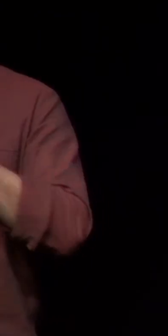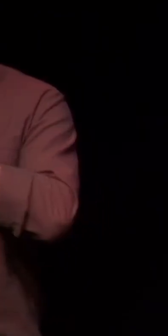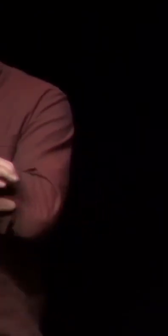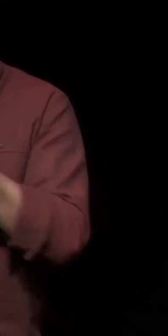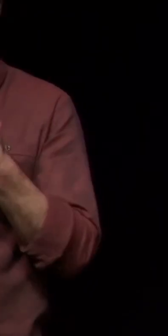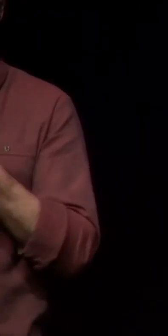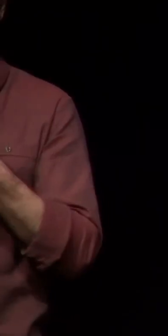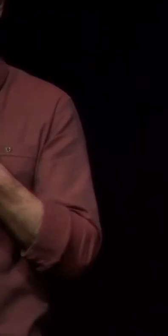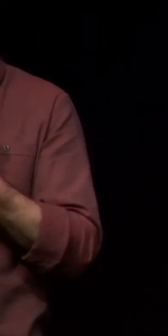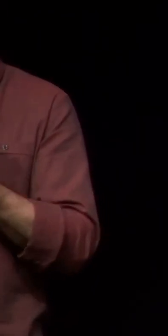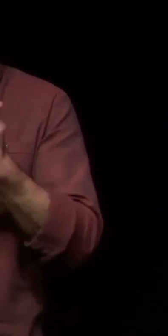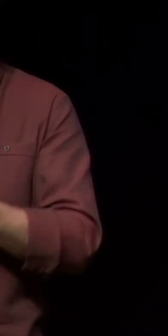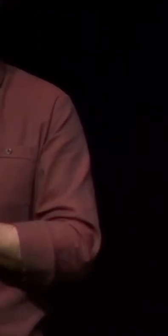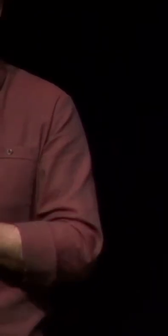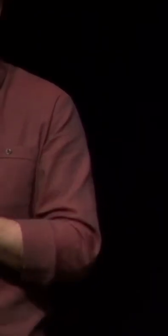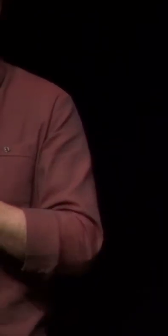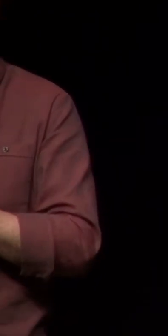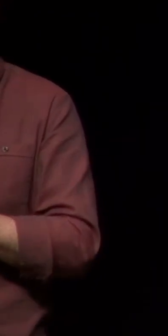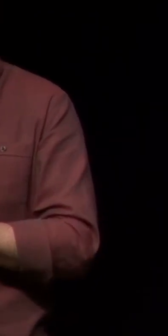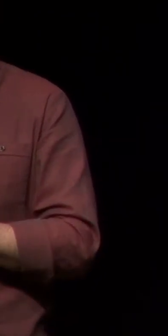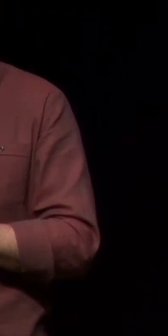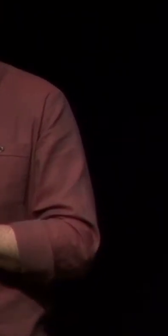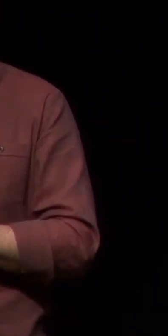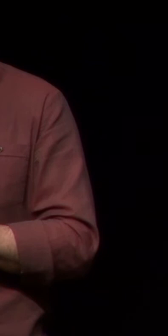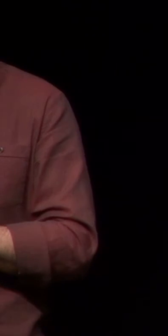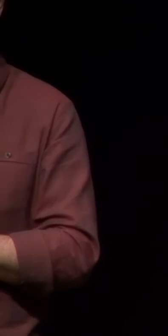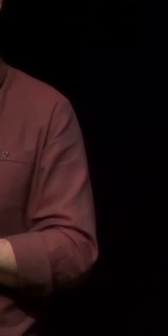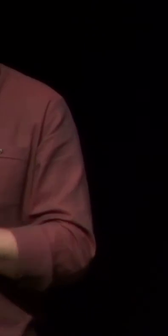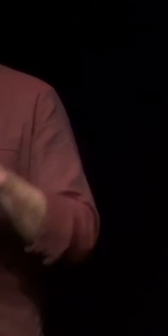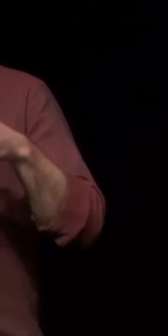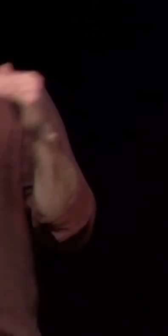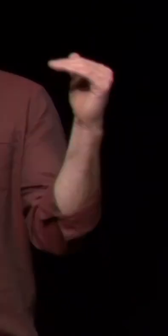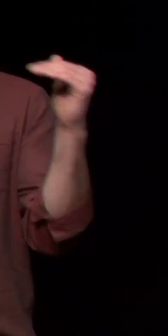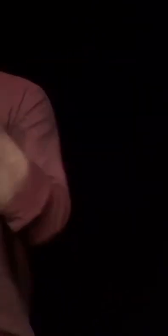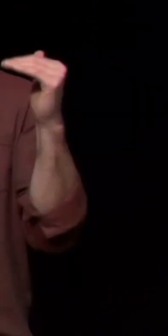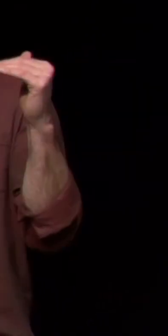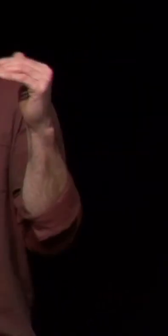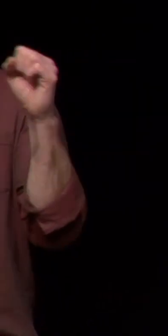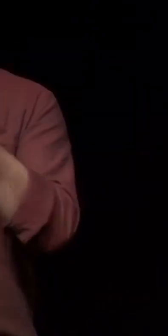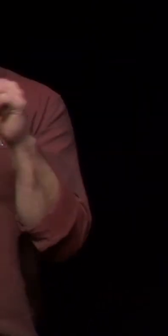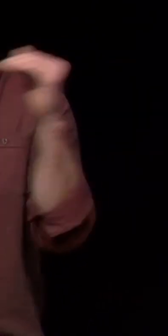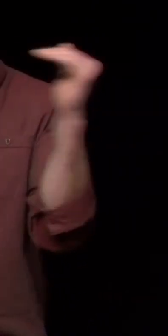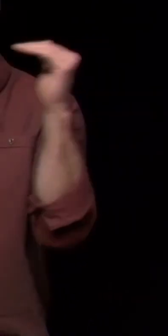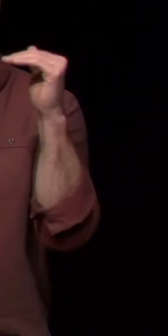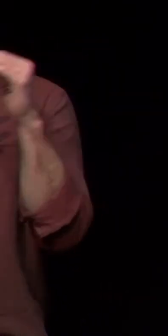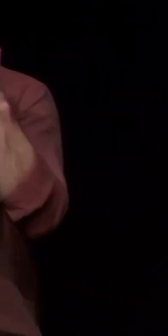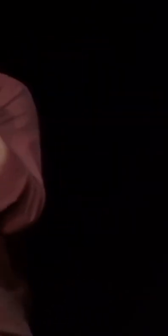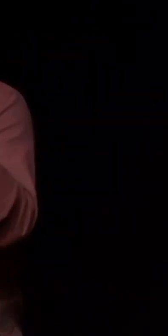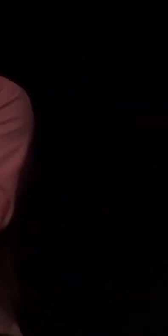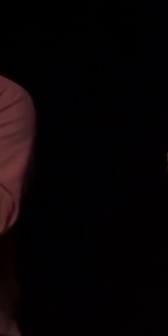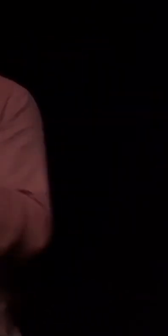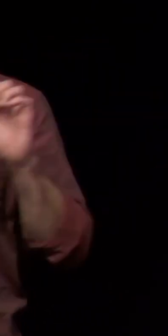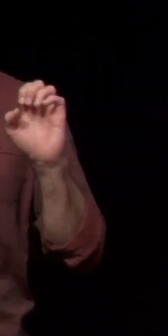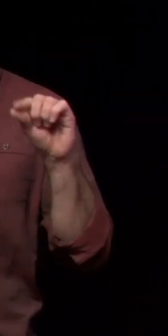Section 15.2, is that we're allowed to pursue equity at the same time we pursue equality. In fact, the road to